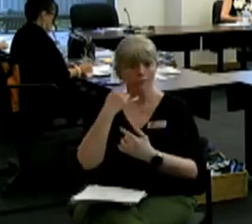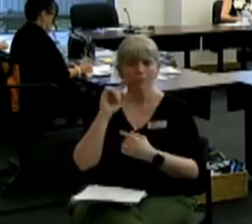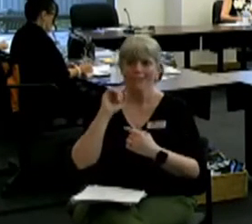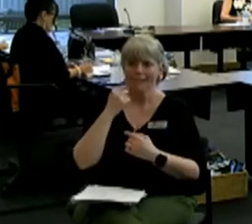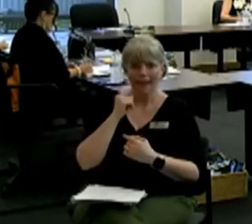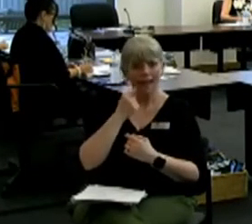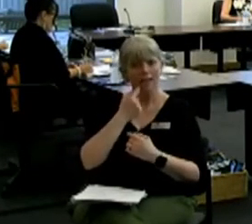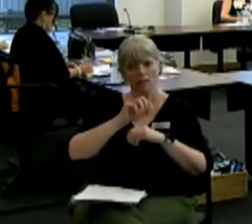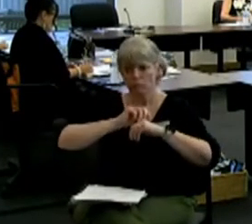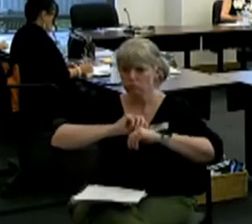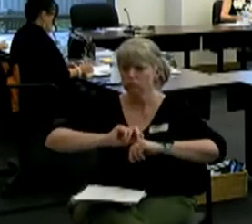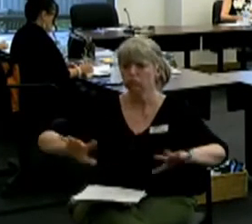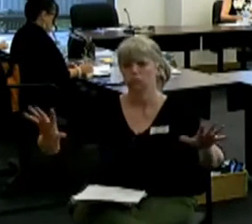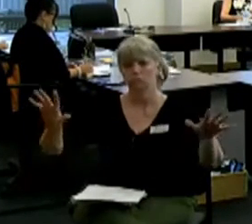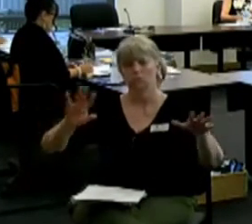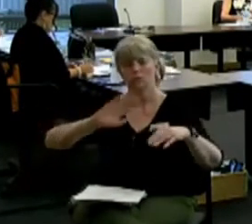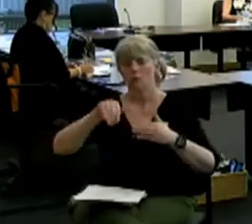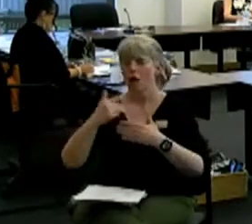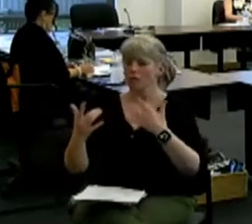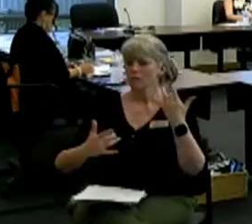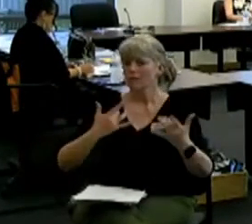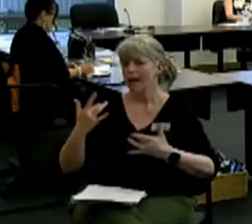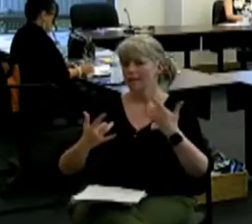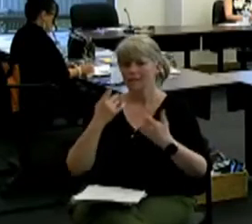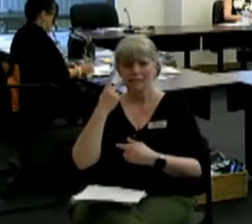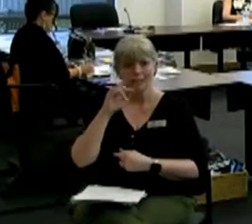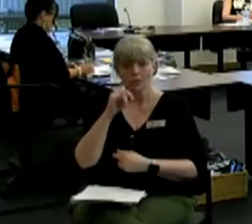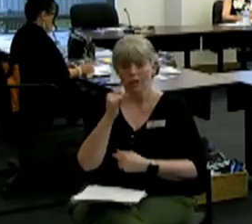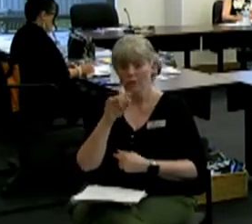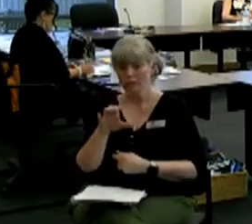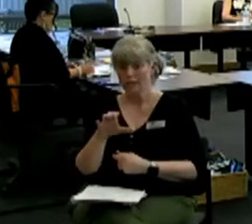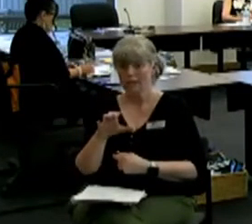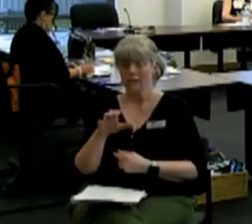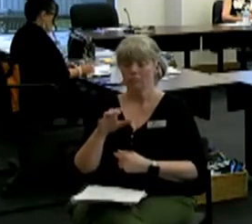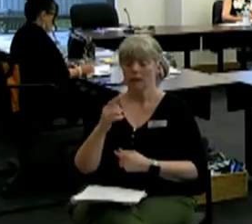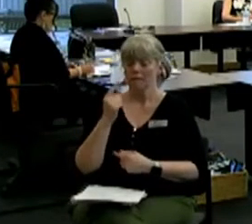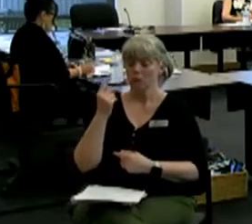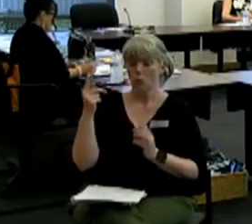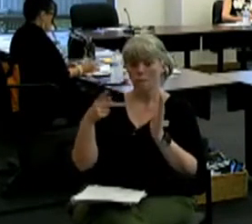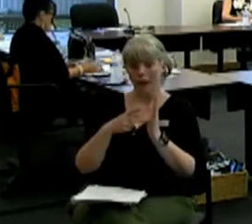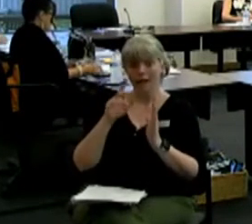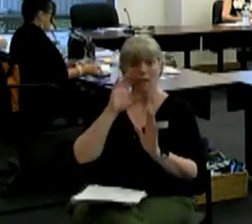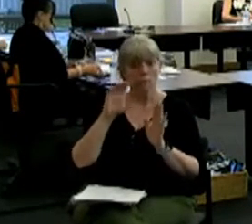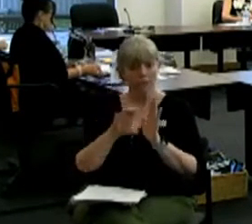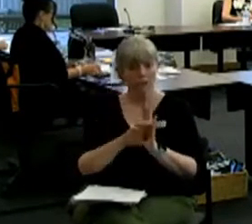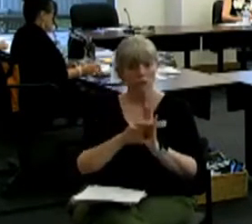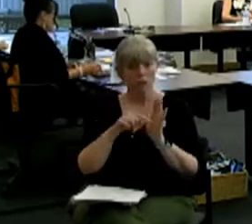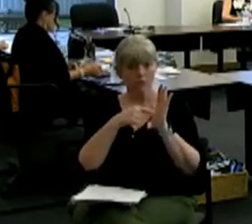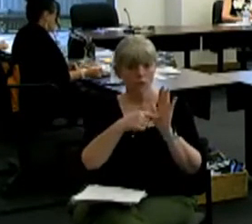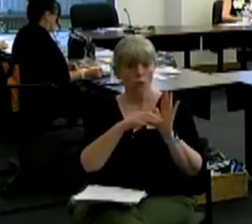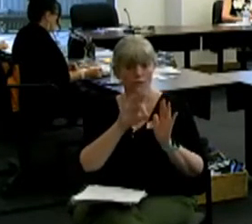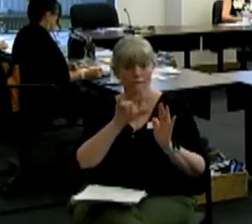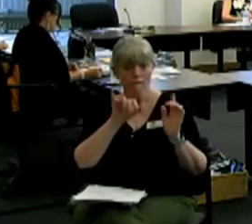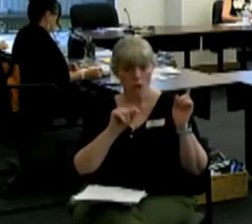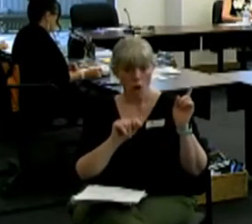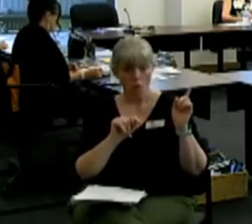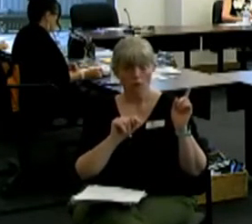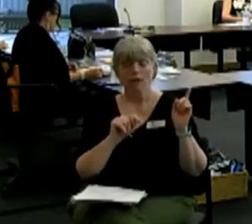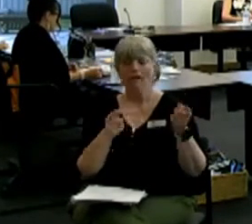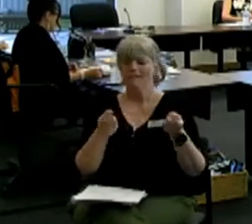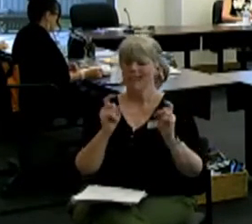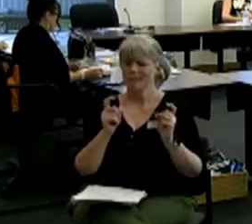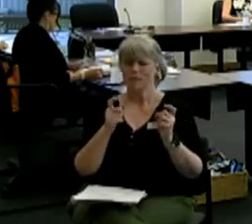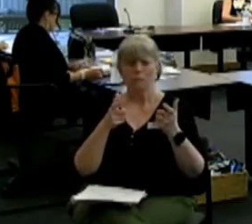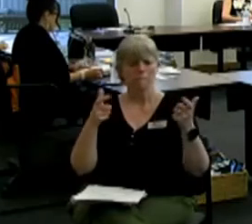to just be distributed, they were all excited to see JJC. And if you go back to that picture that shows the float gave us